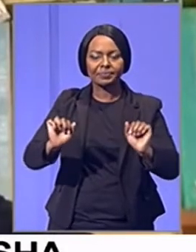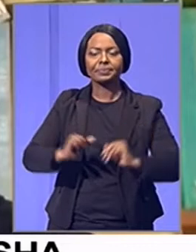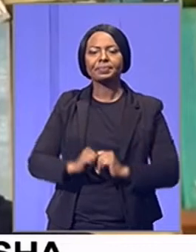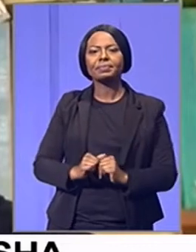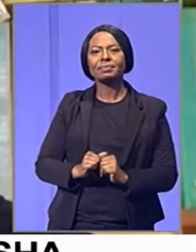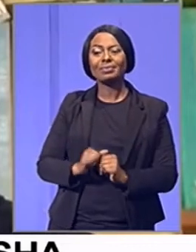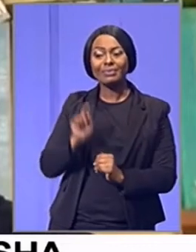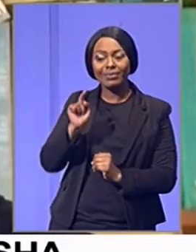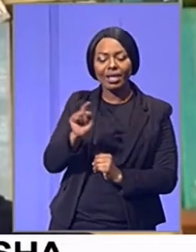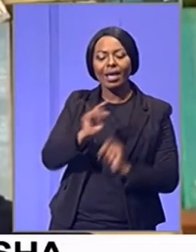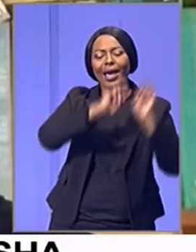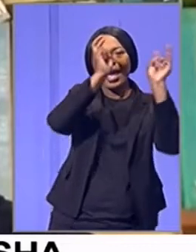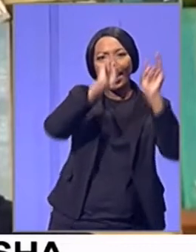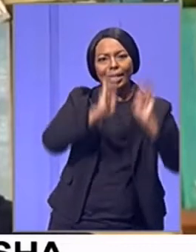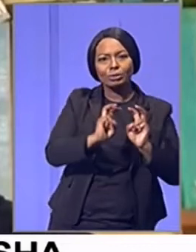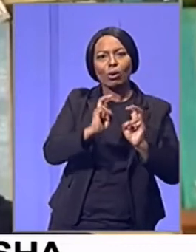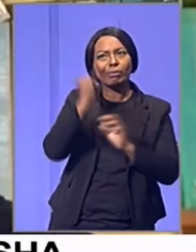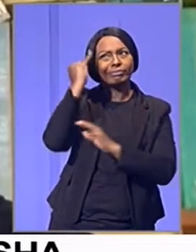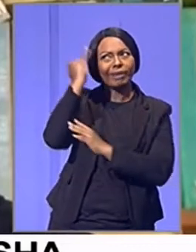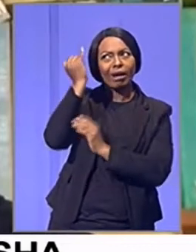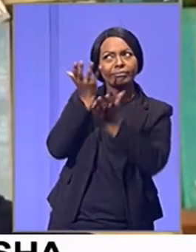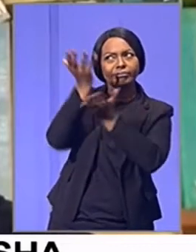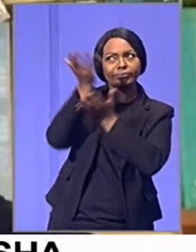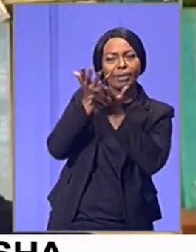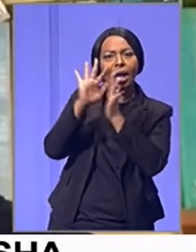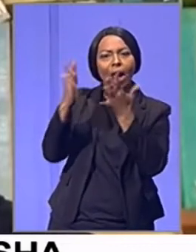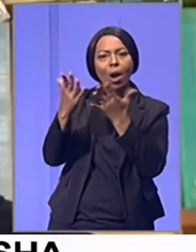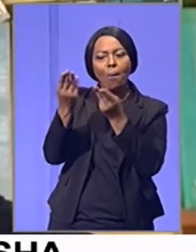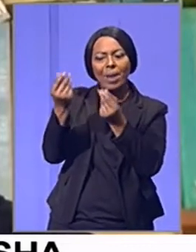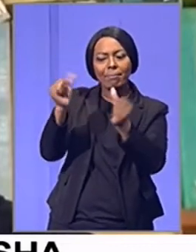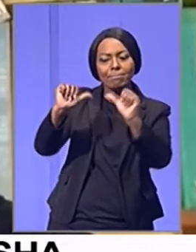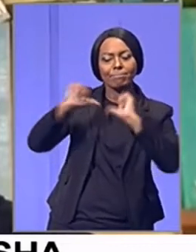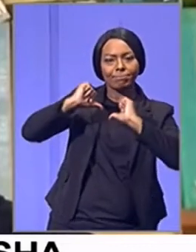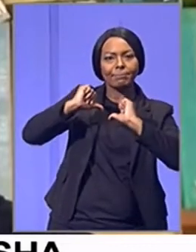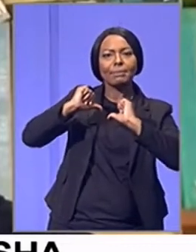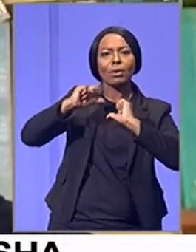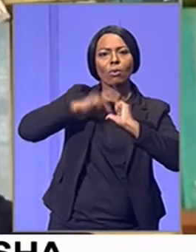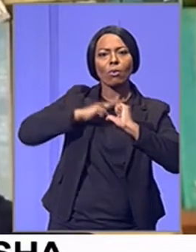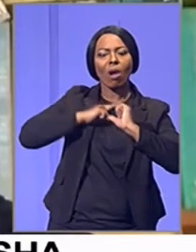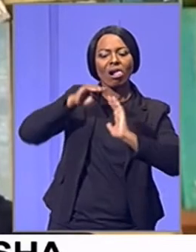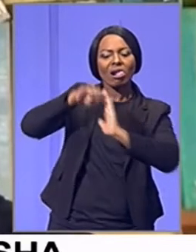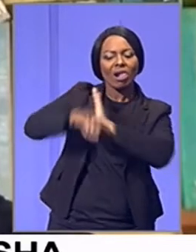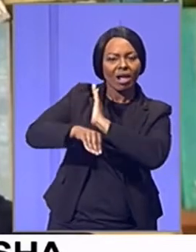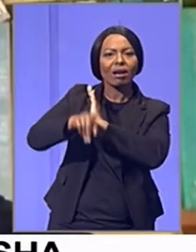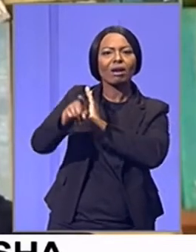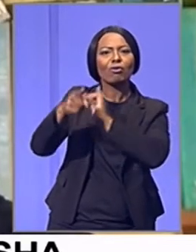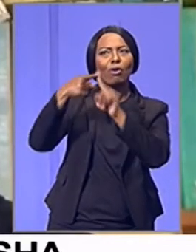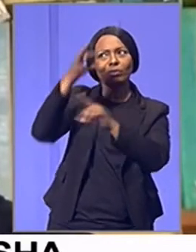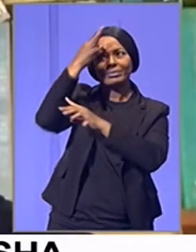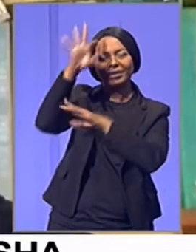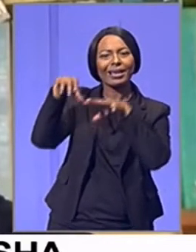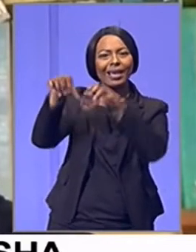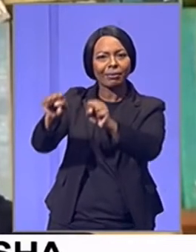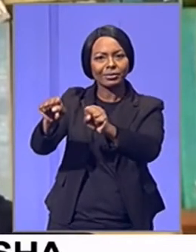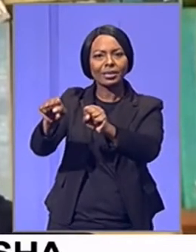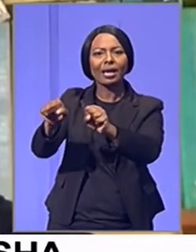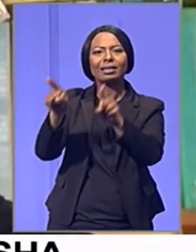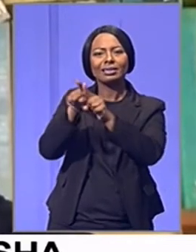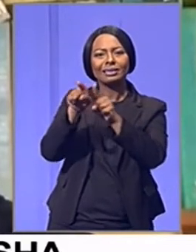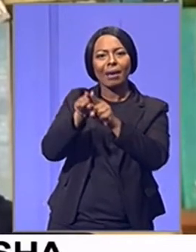further initiated civil actions to recover some of the monies lost to state capture, including